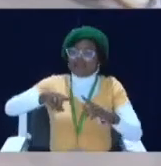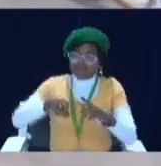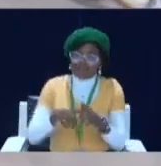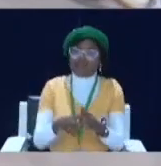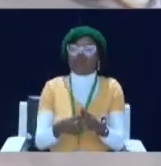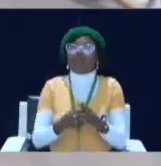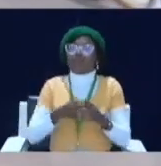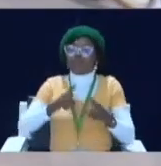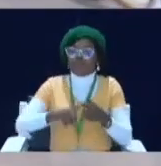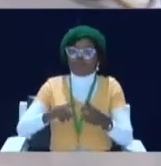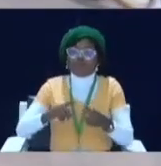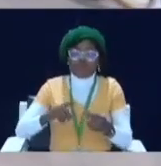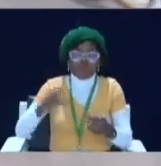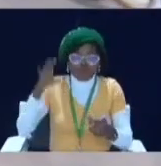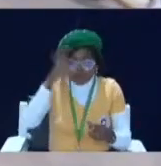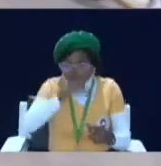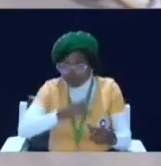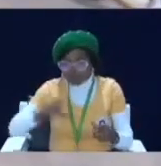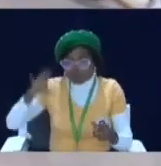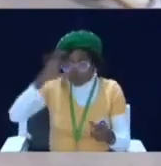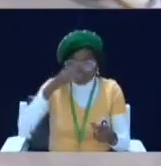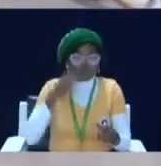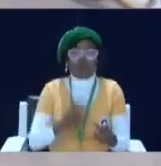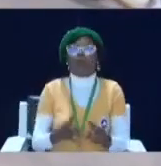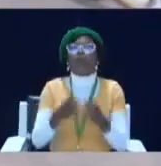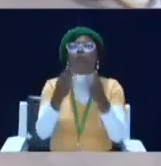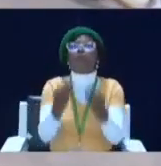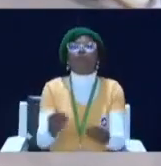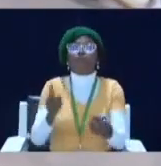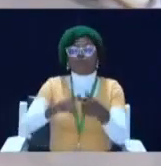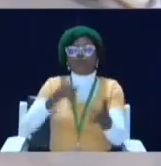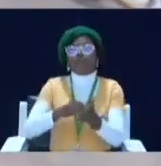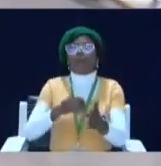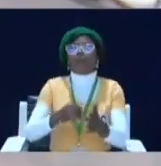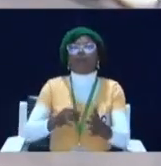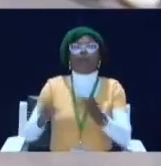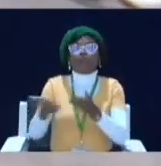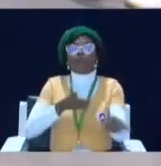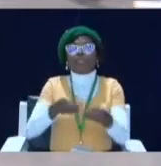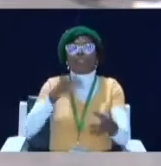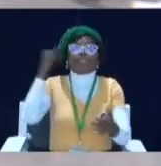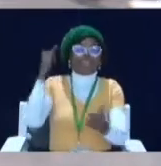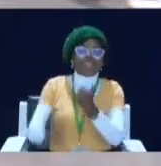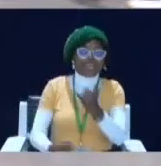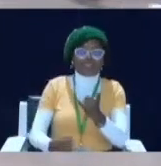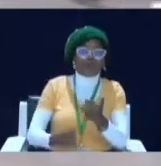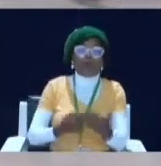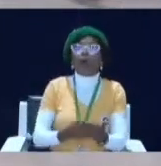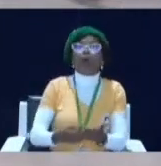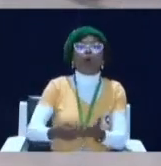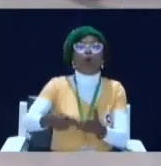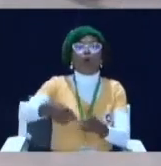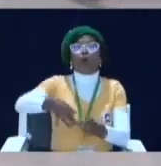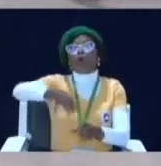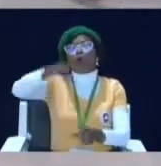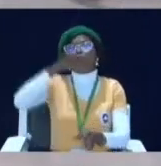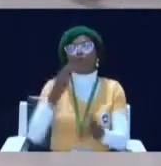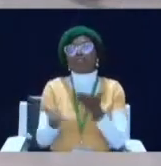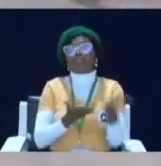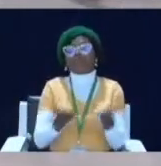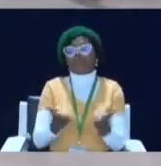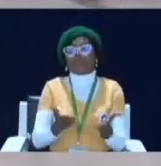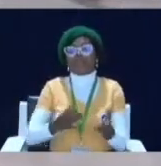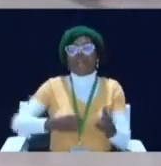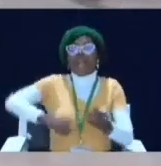solution to it. During the last Holy Ghost service, and we prayed, the anointing service,